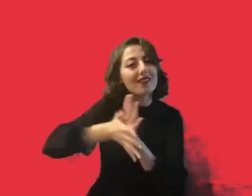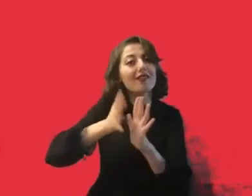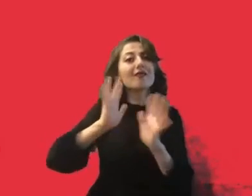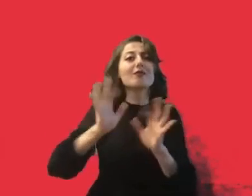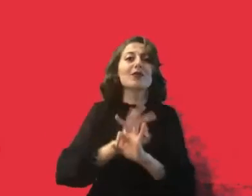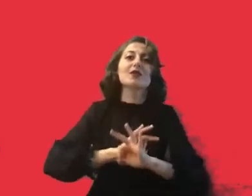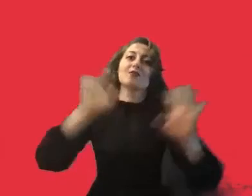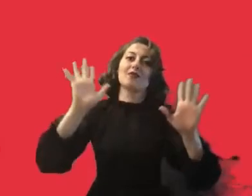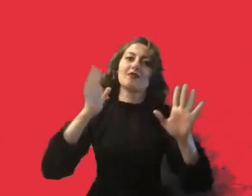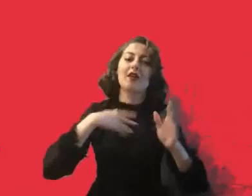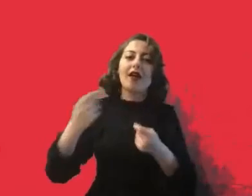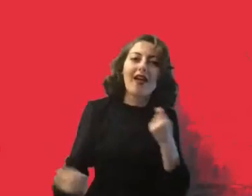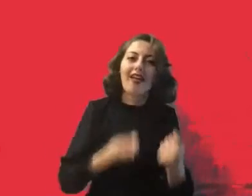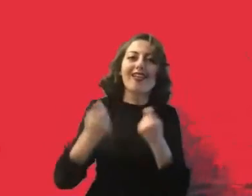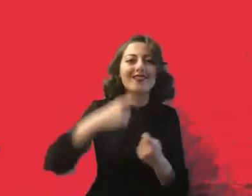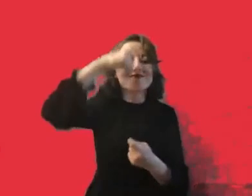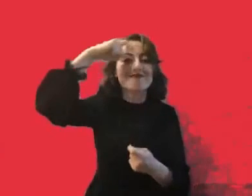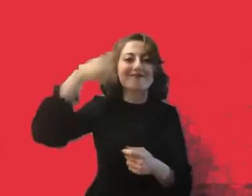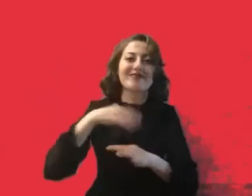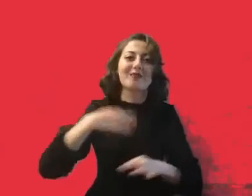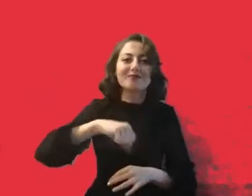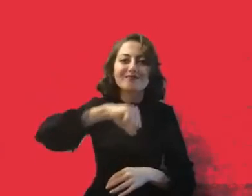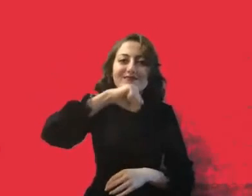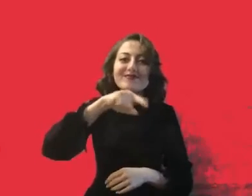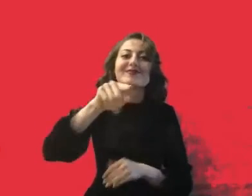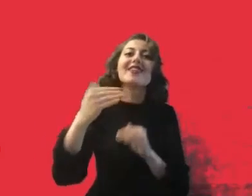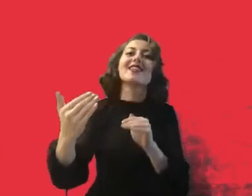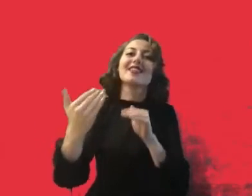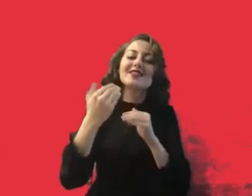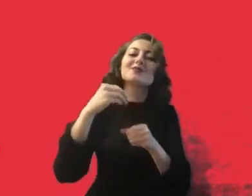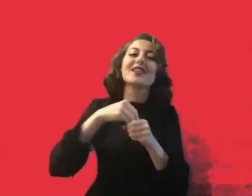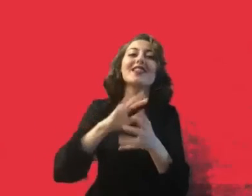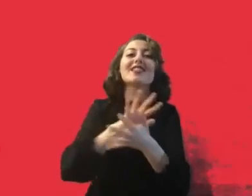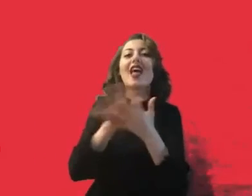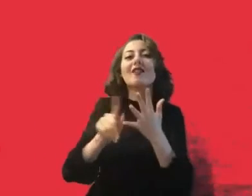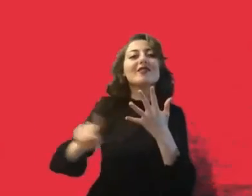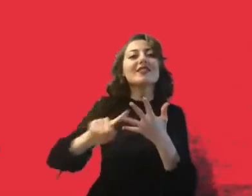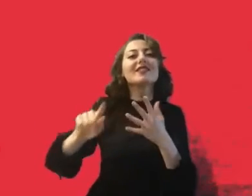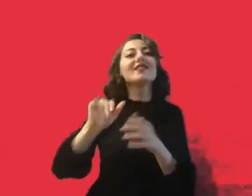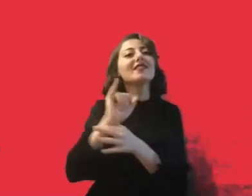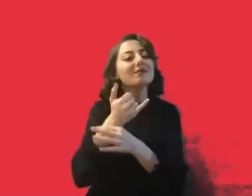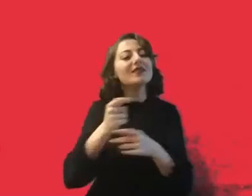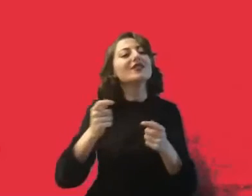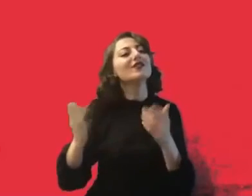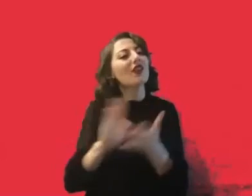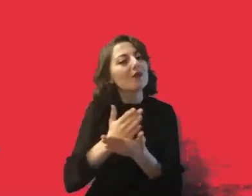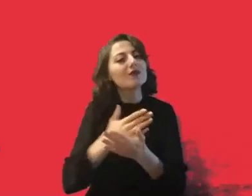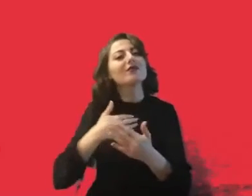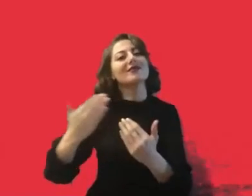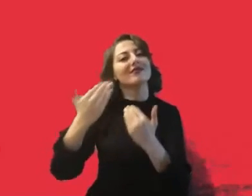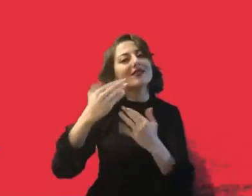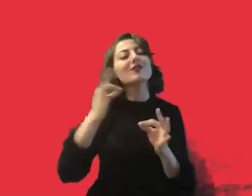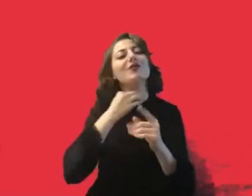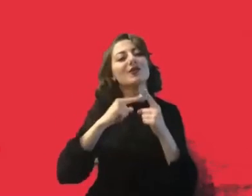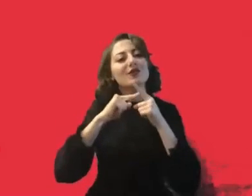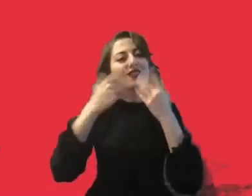language interpretation, and they are paying a lot of effort. And we would like to thank their support. And this is